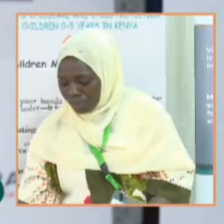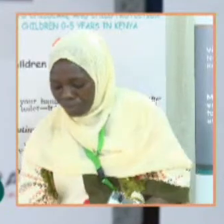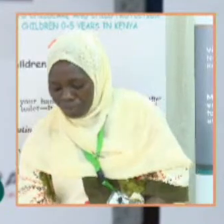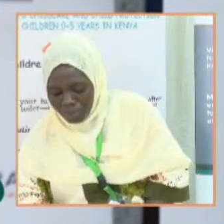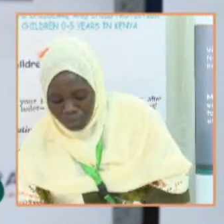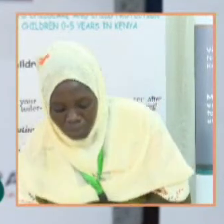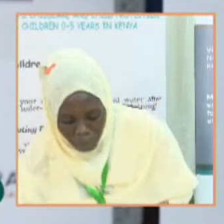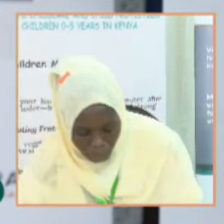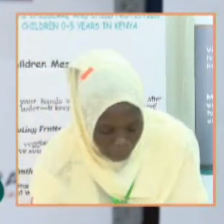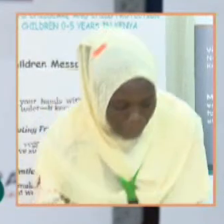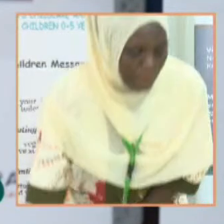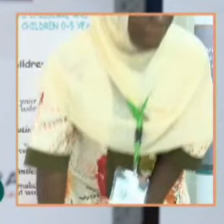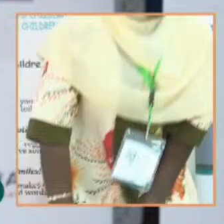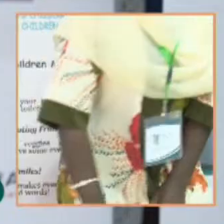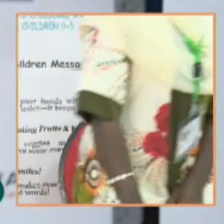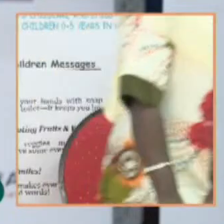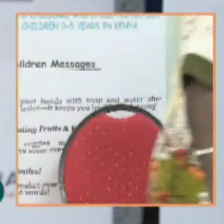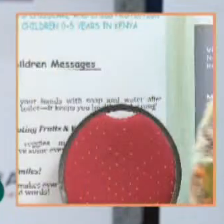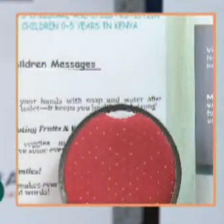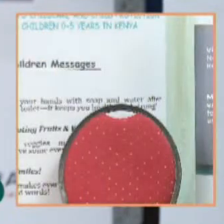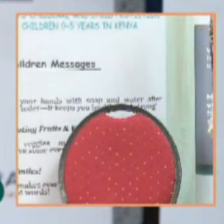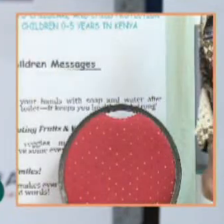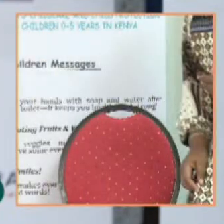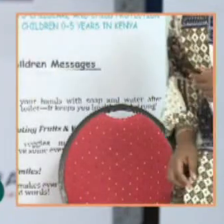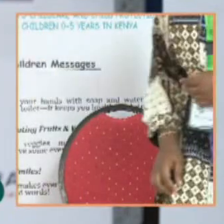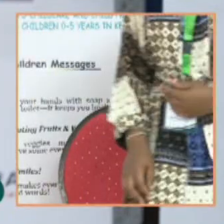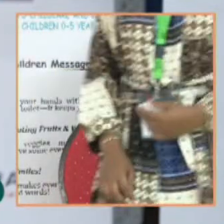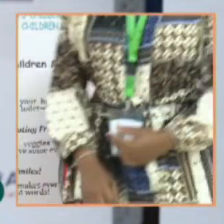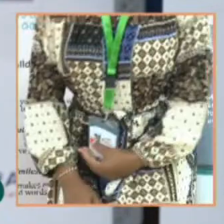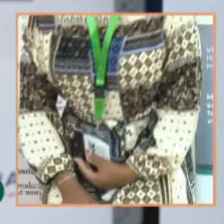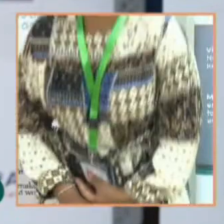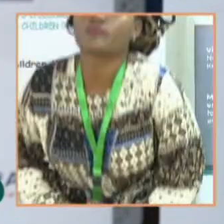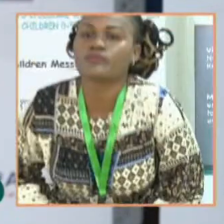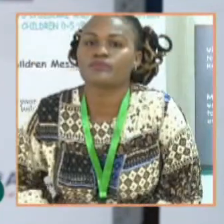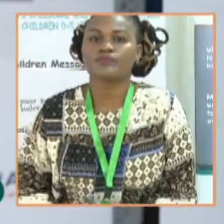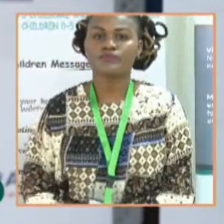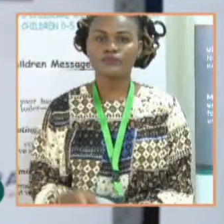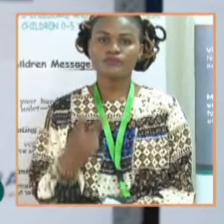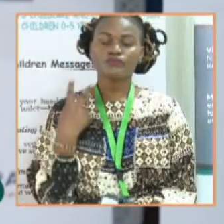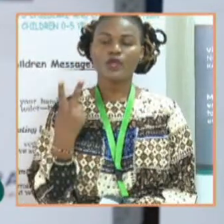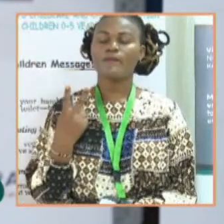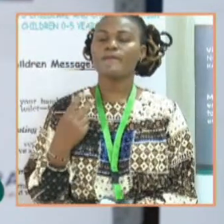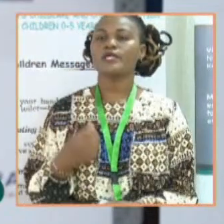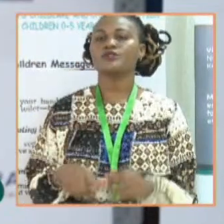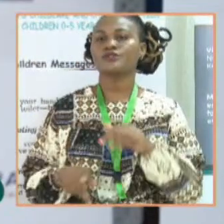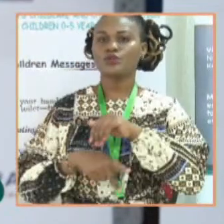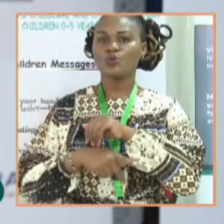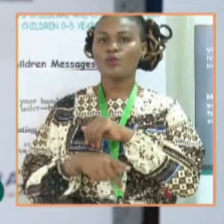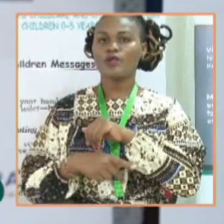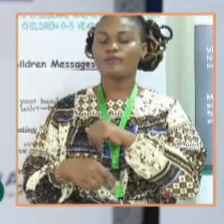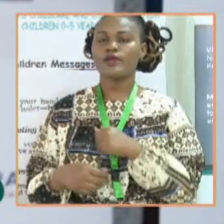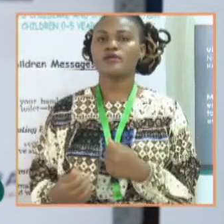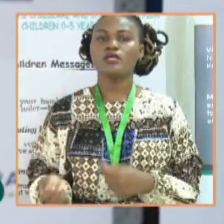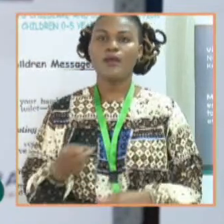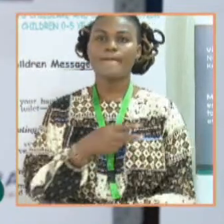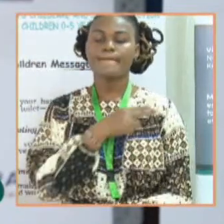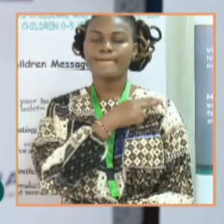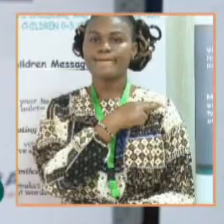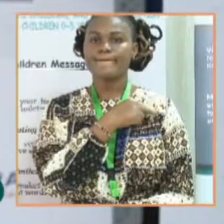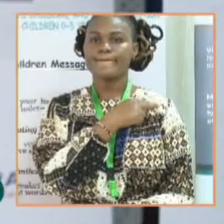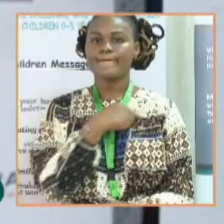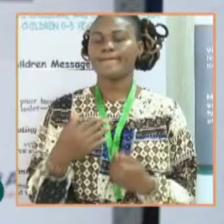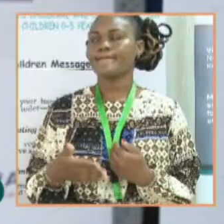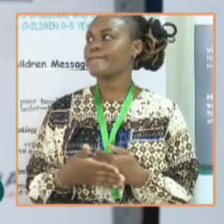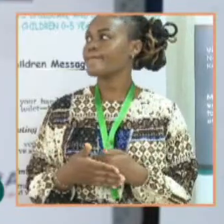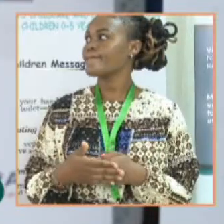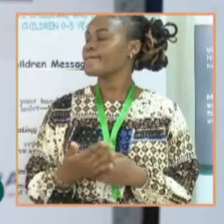is on the primary health care. So we also started at the national level, how much was allocated to primary health care as